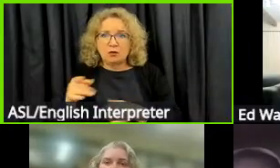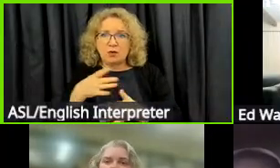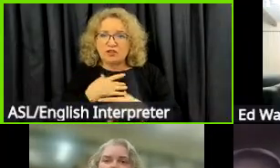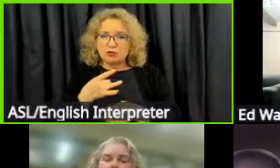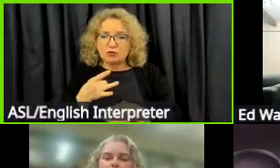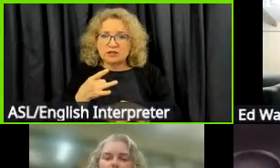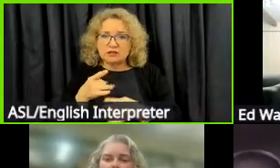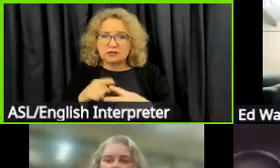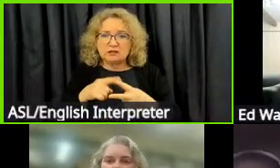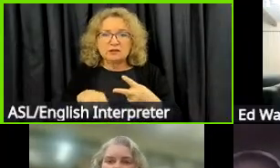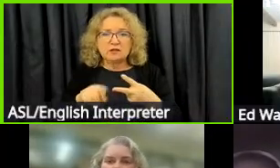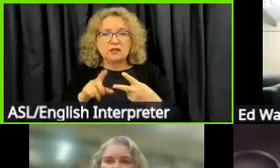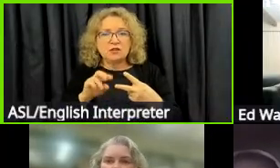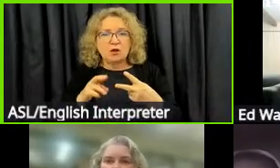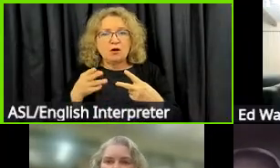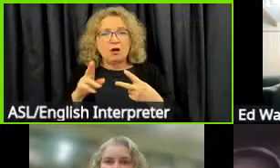Hunt?